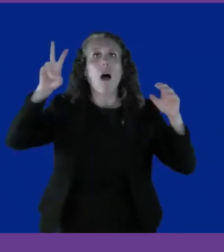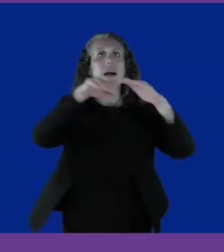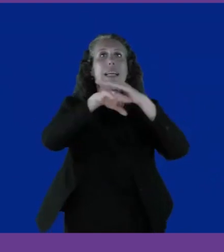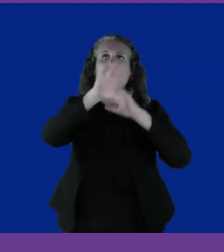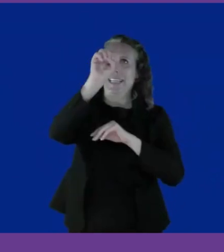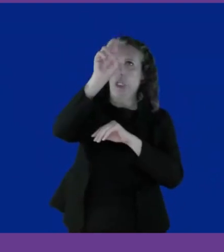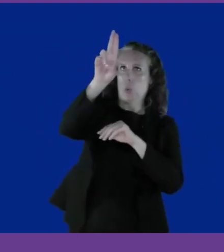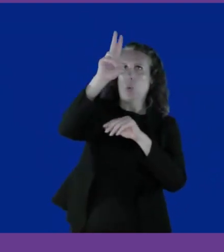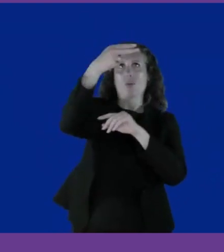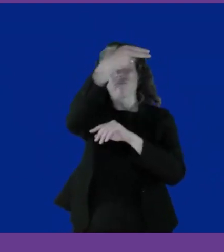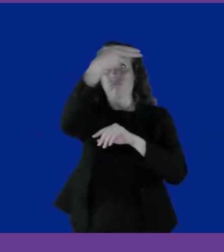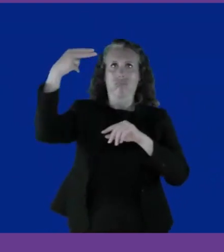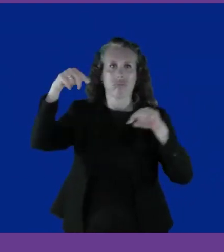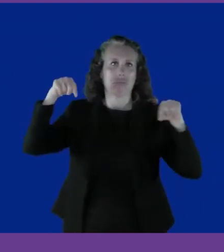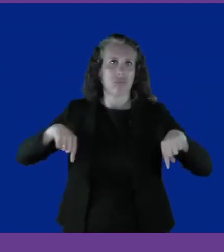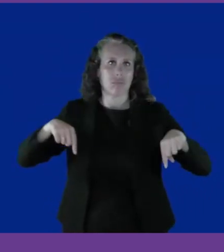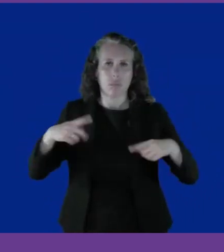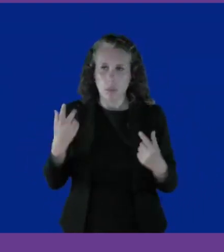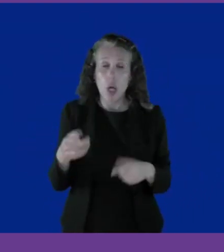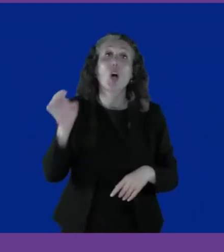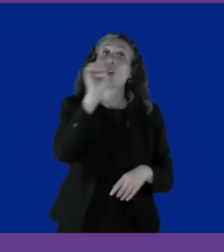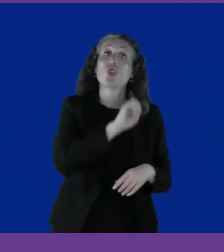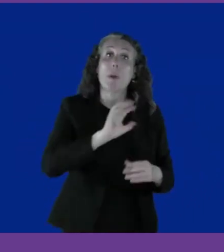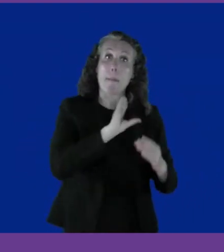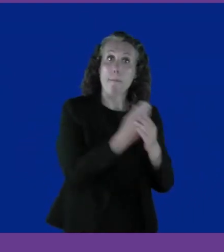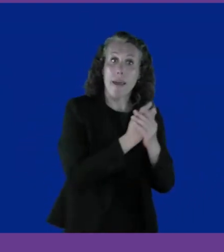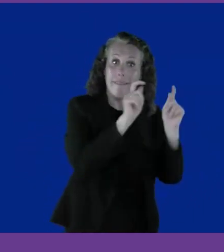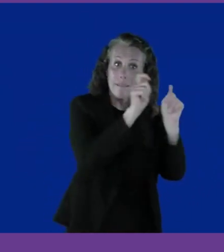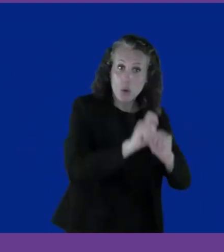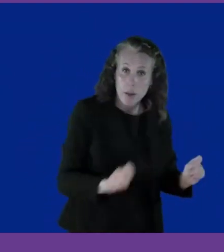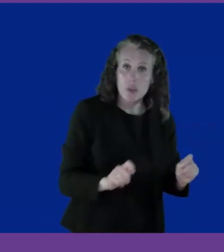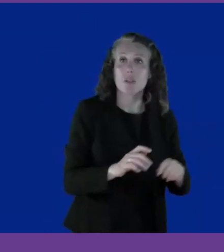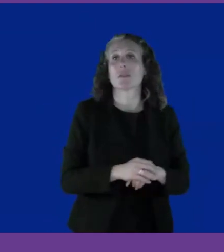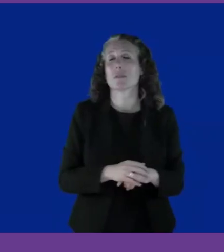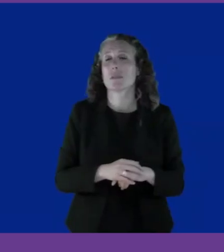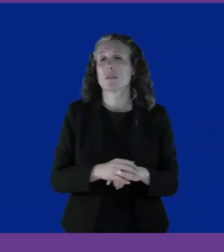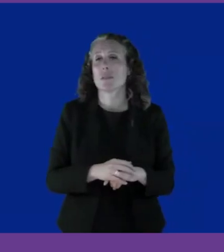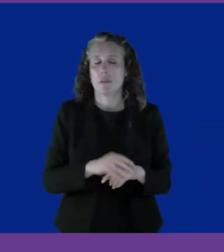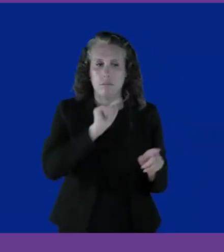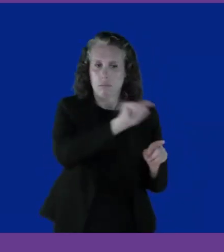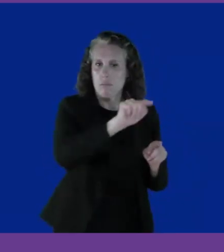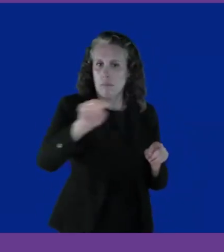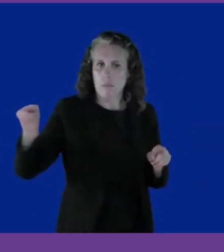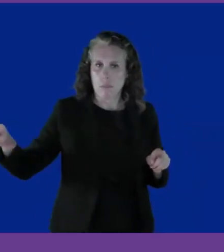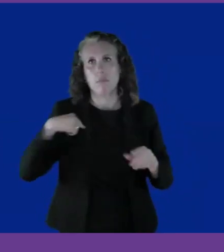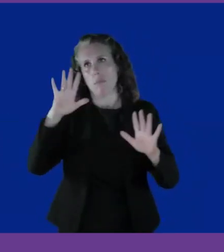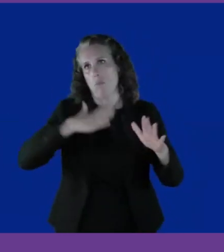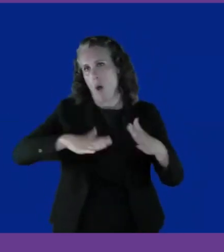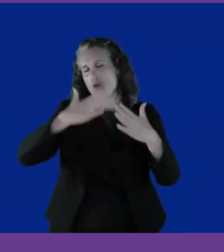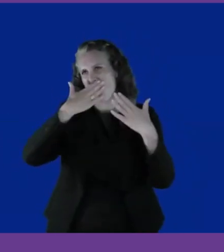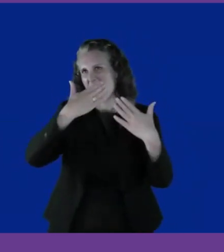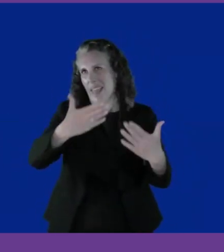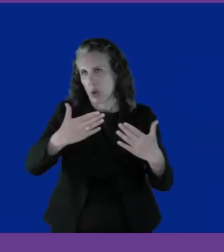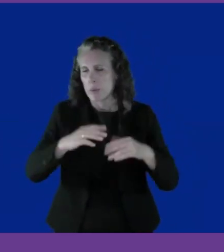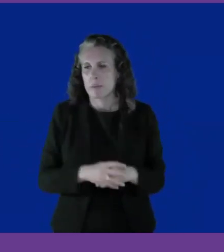AccessibleEU, already mentioned, the European Banking Federation and the H platform. And we also strongly believe that this kind of